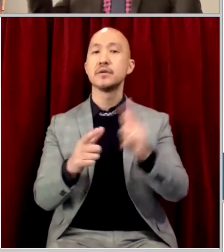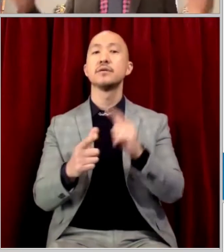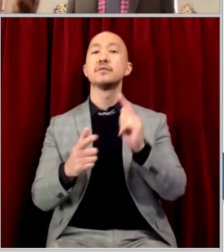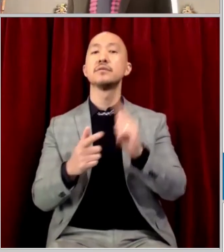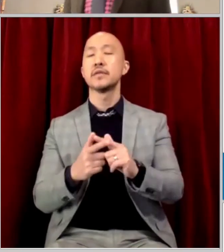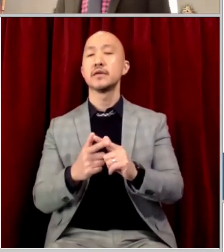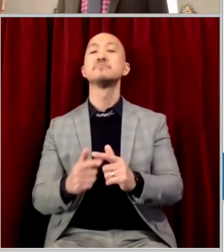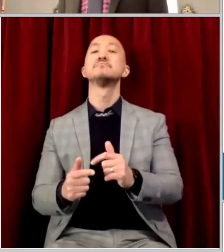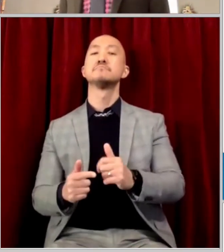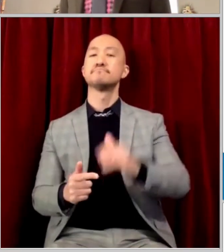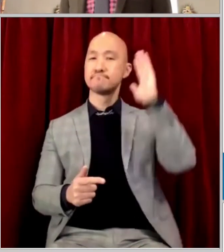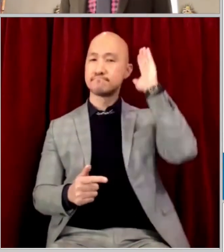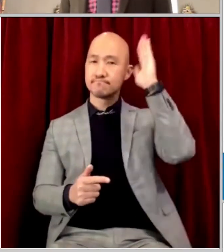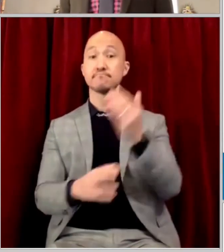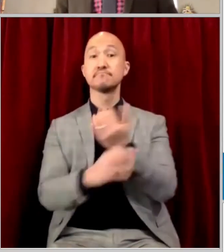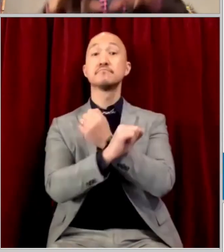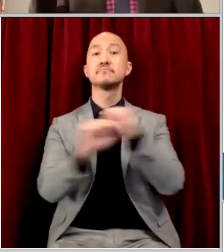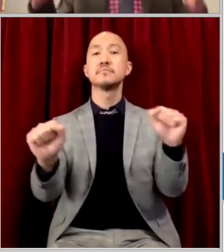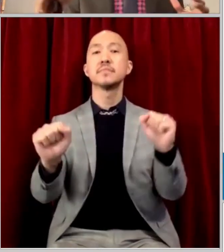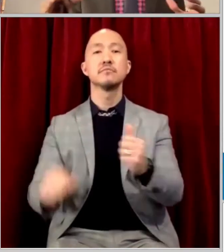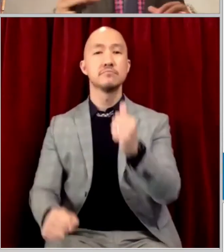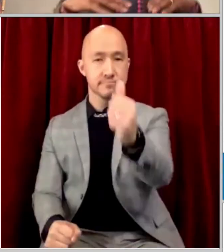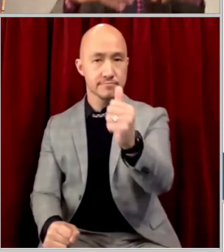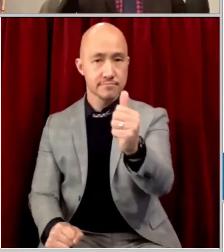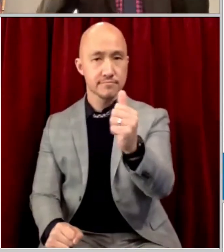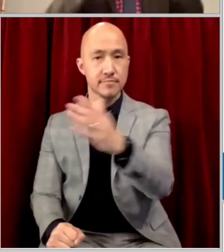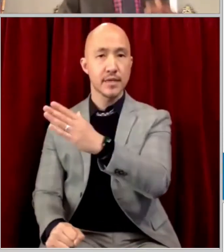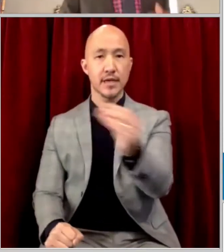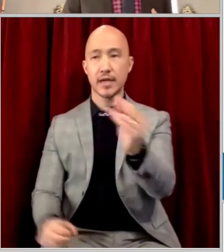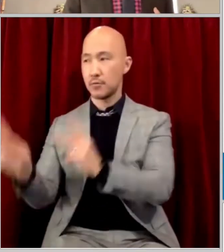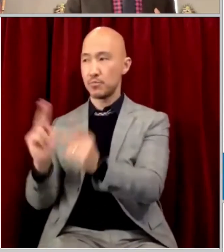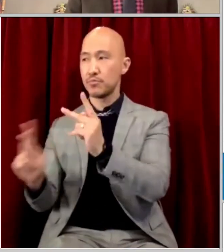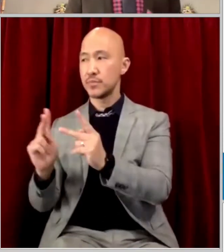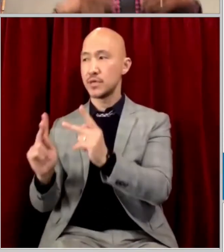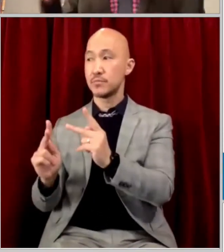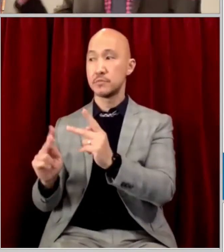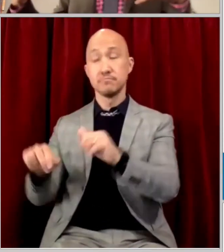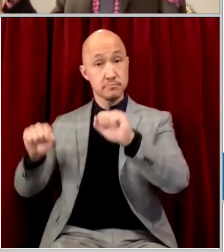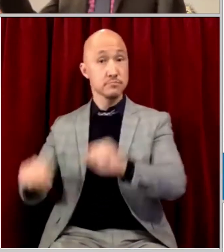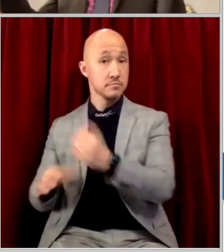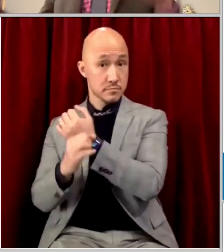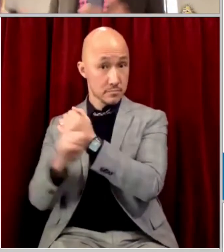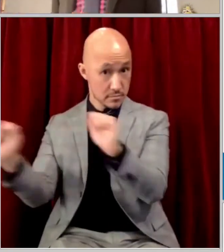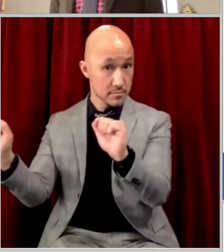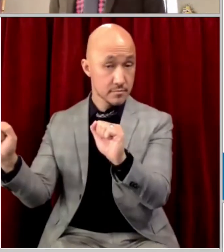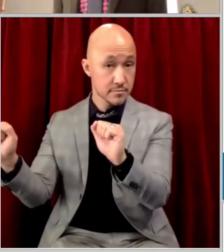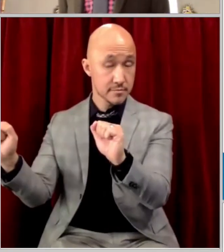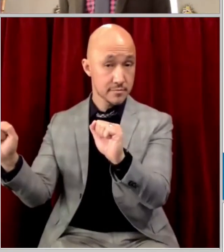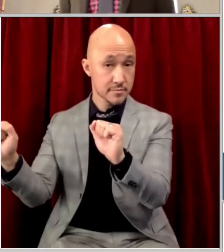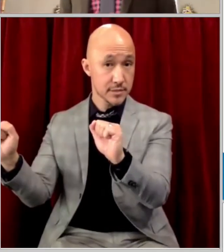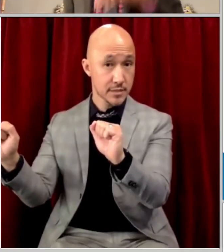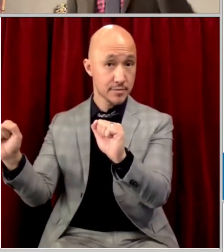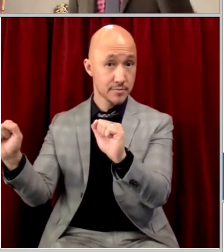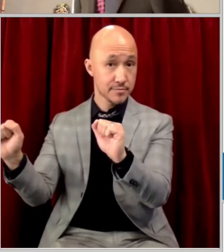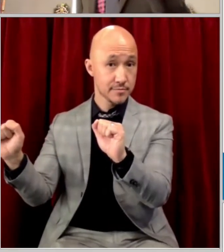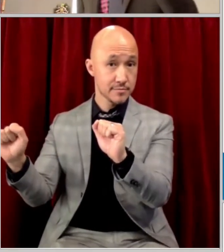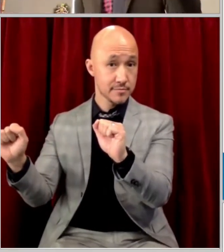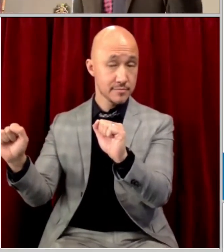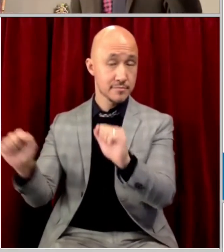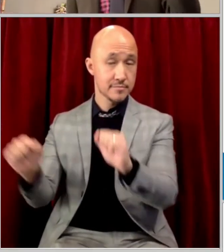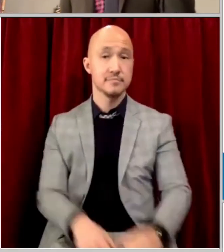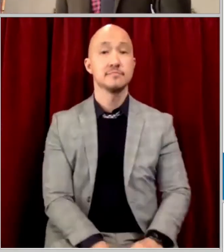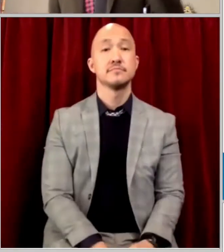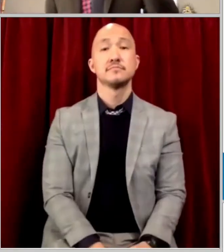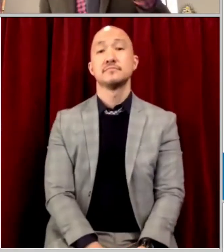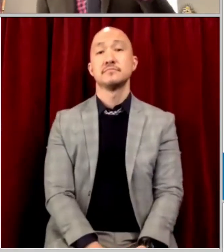that's preservation right there. You will save both yourself and those who hear you. Now imagine